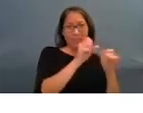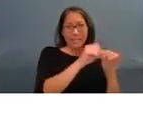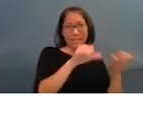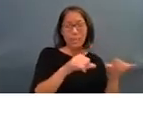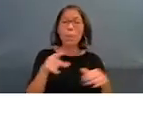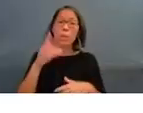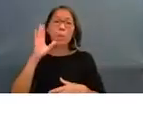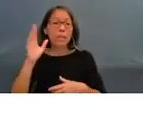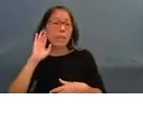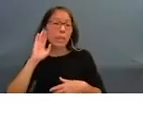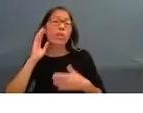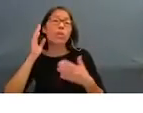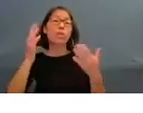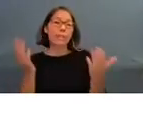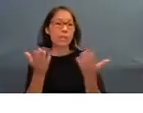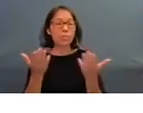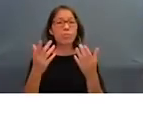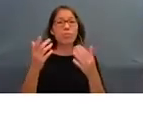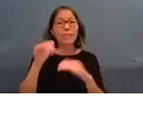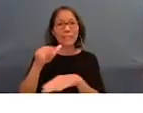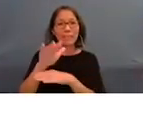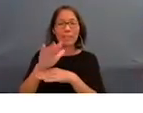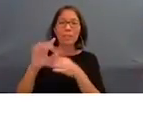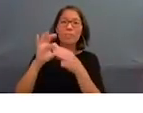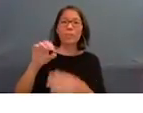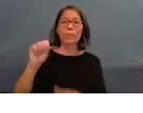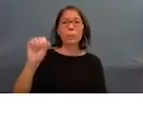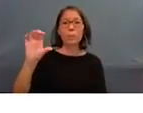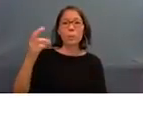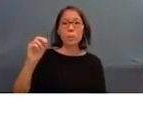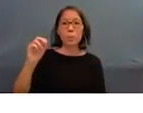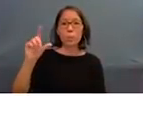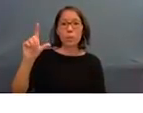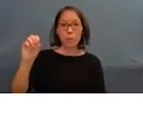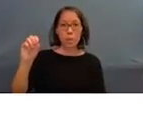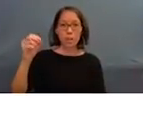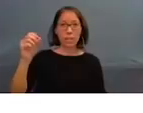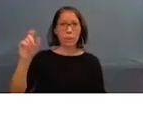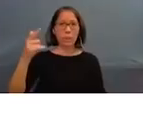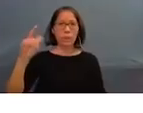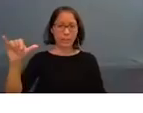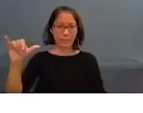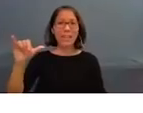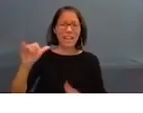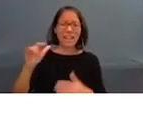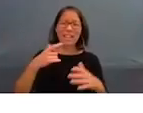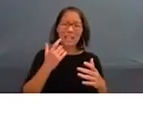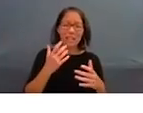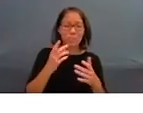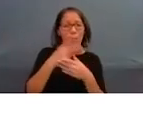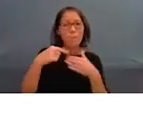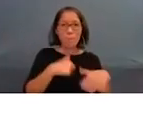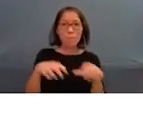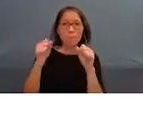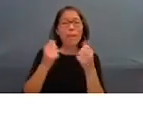this evening about Schoology, which is the learning management system we adopted to help our students and teachers collaborate and